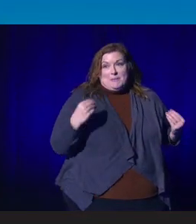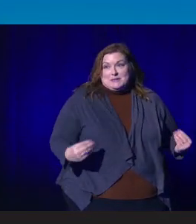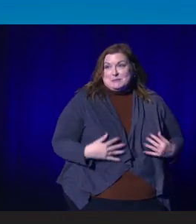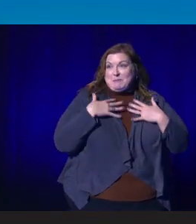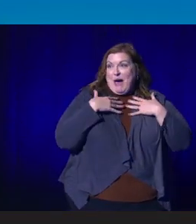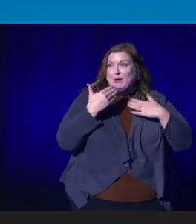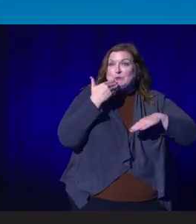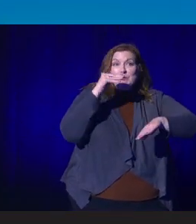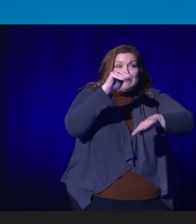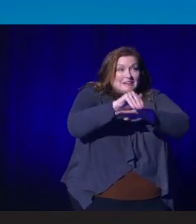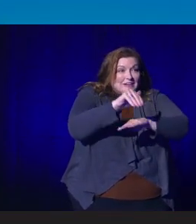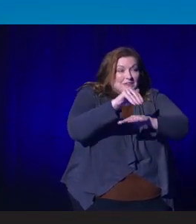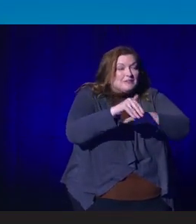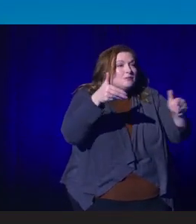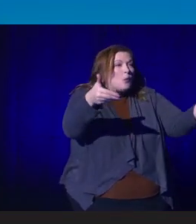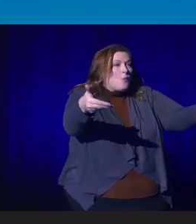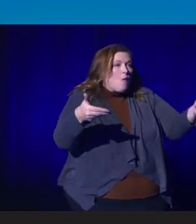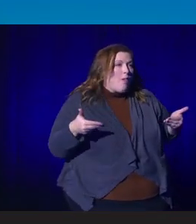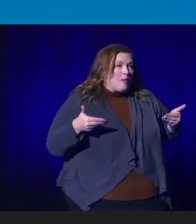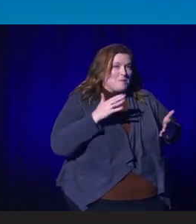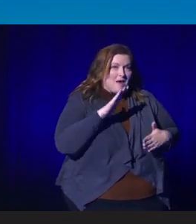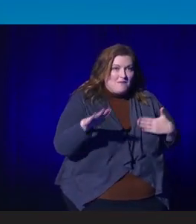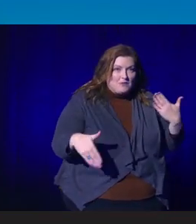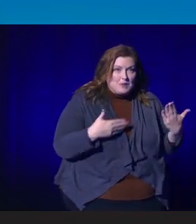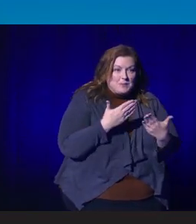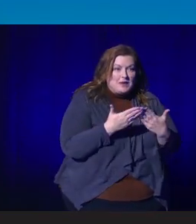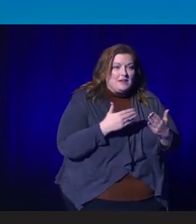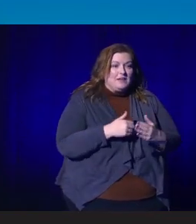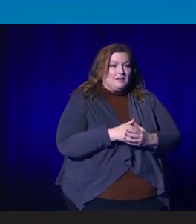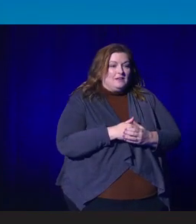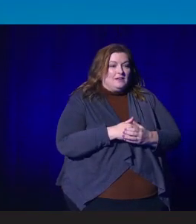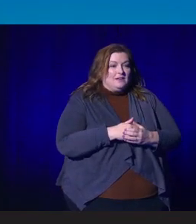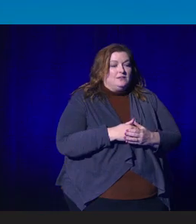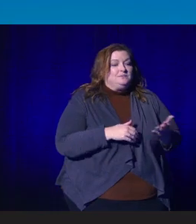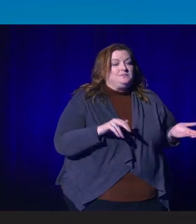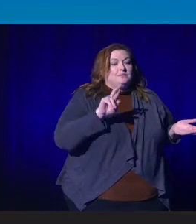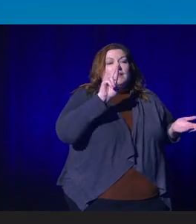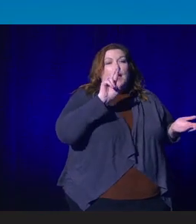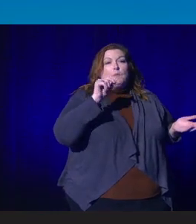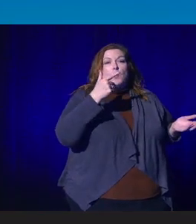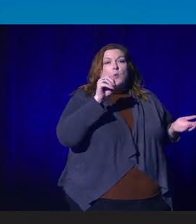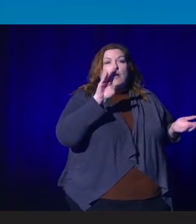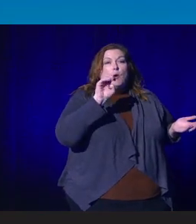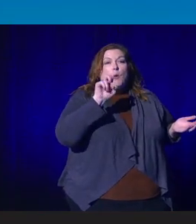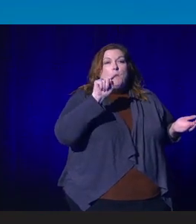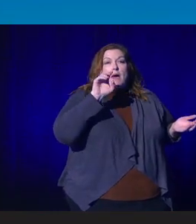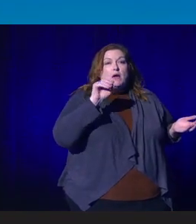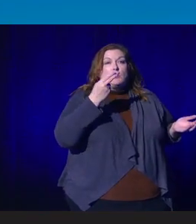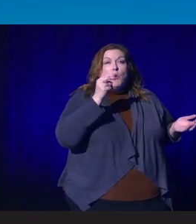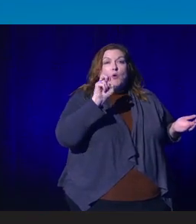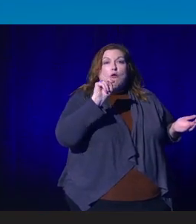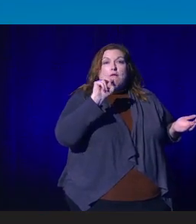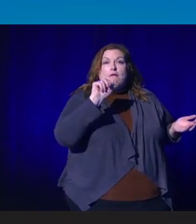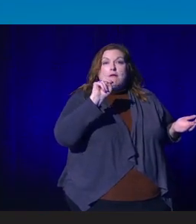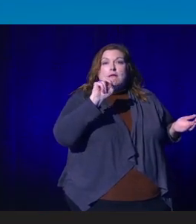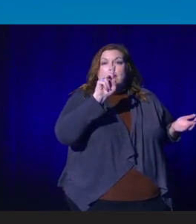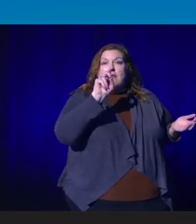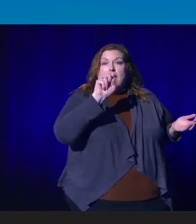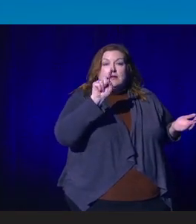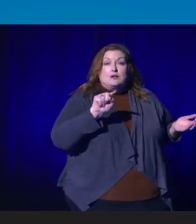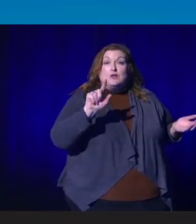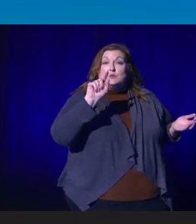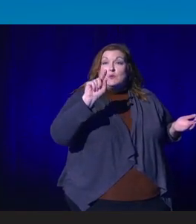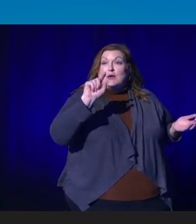Good evening and welcome everyone. I am Rigoberto Hernandez, 2026 President of